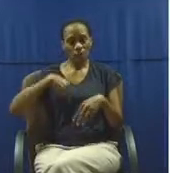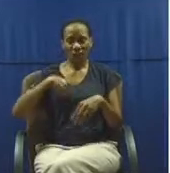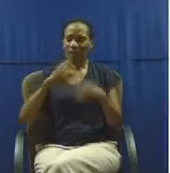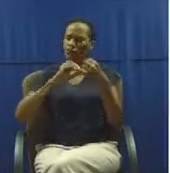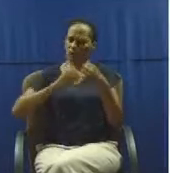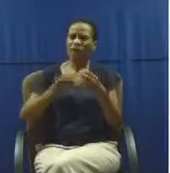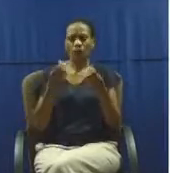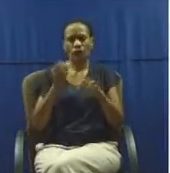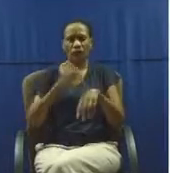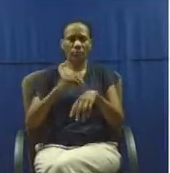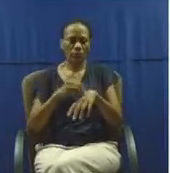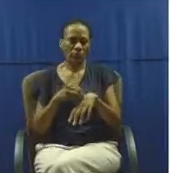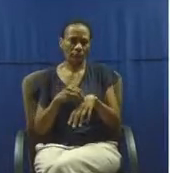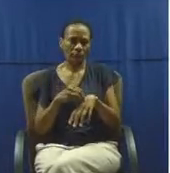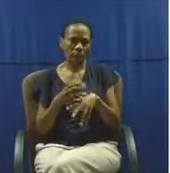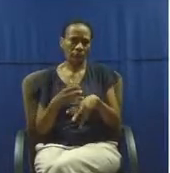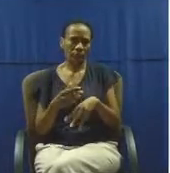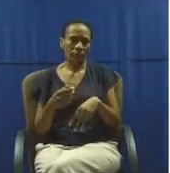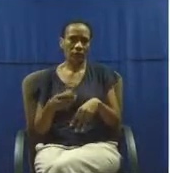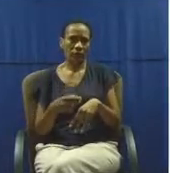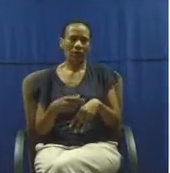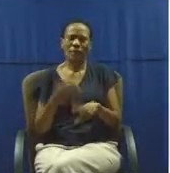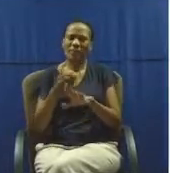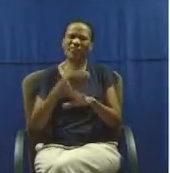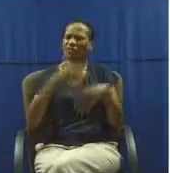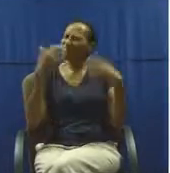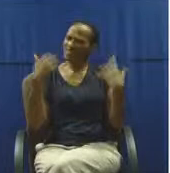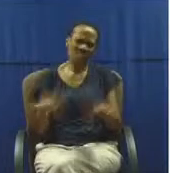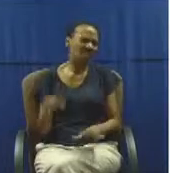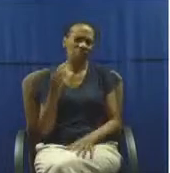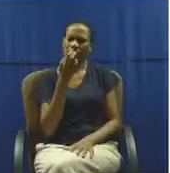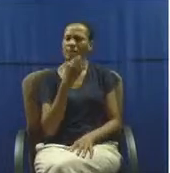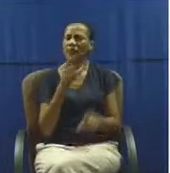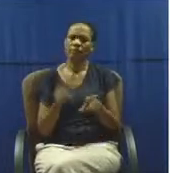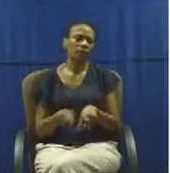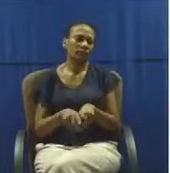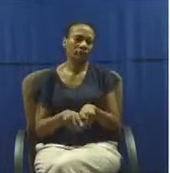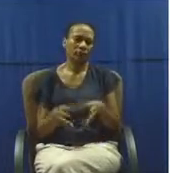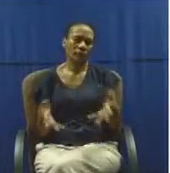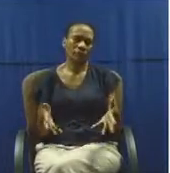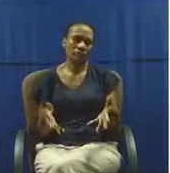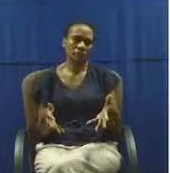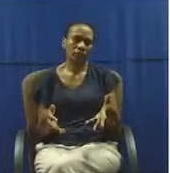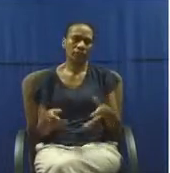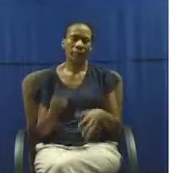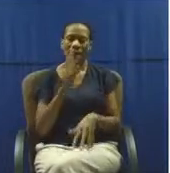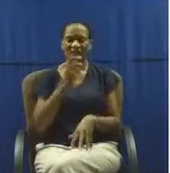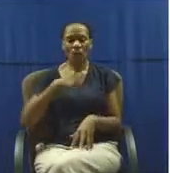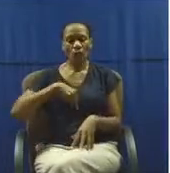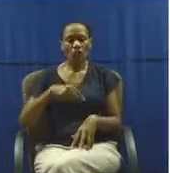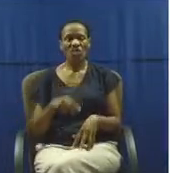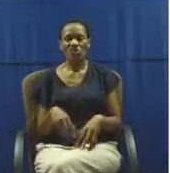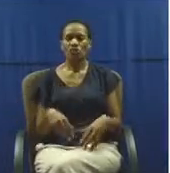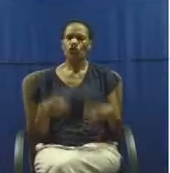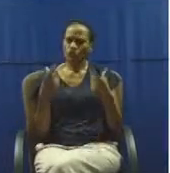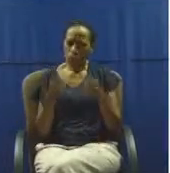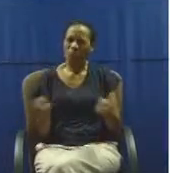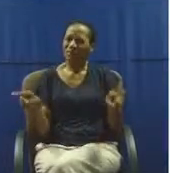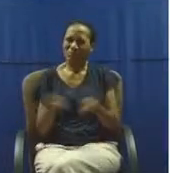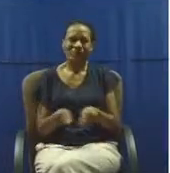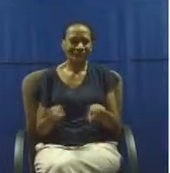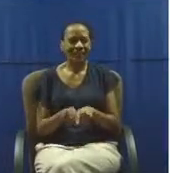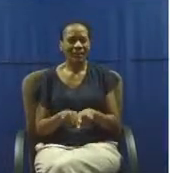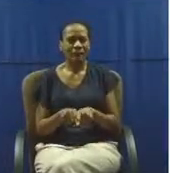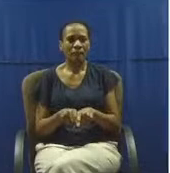it, and I've said this before, it is not the deliberateness or the intention